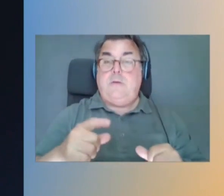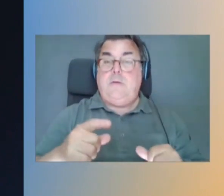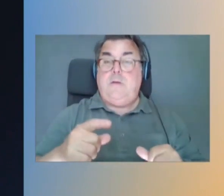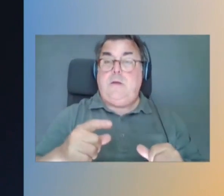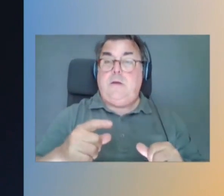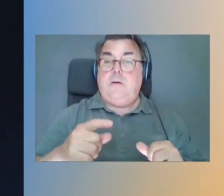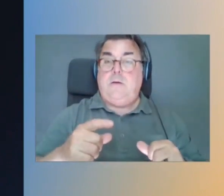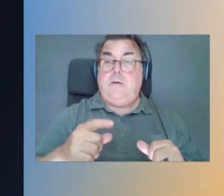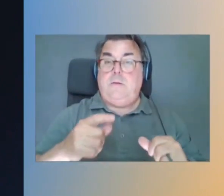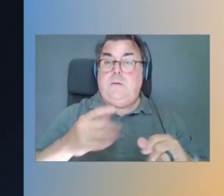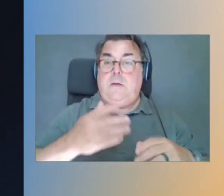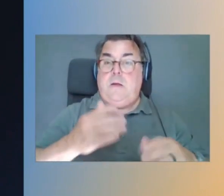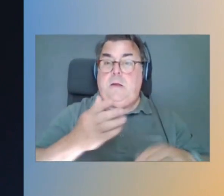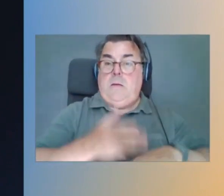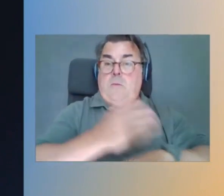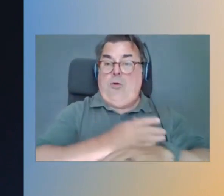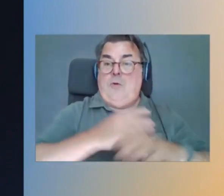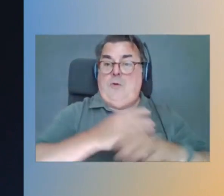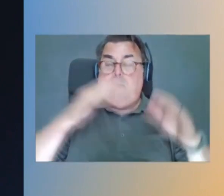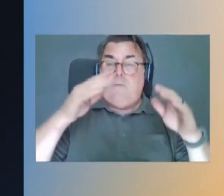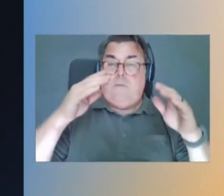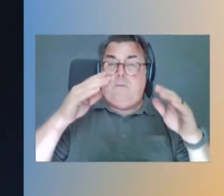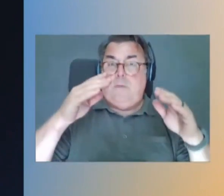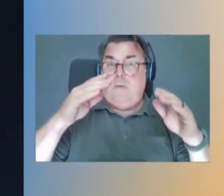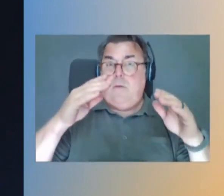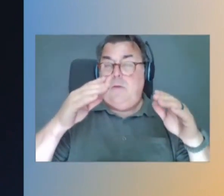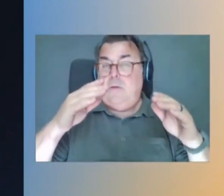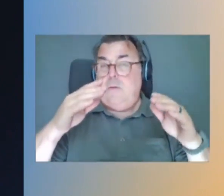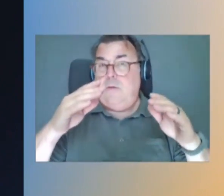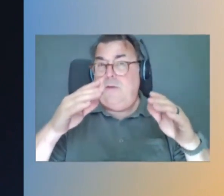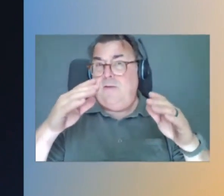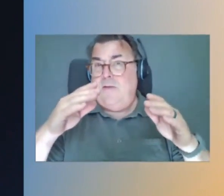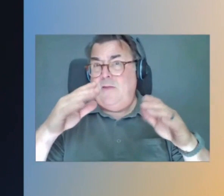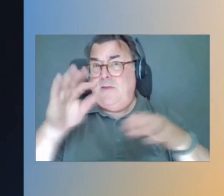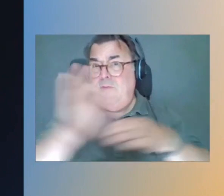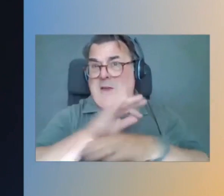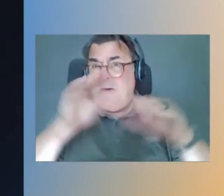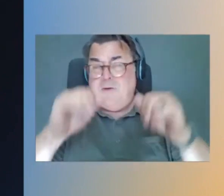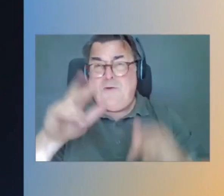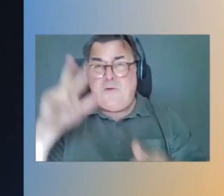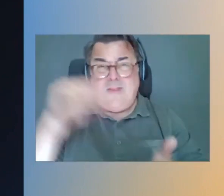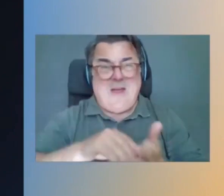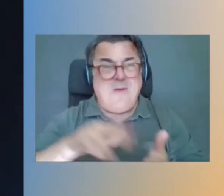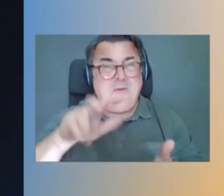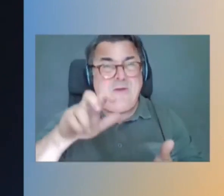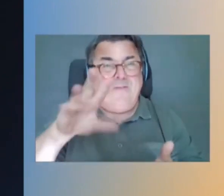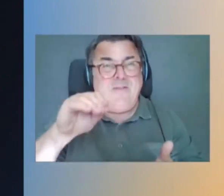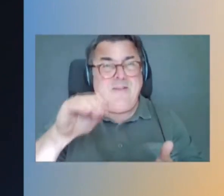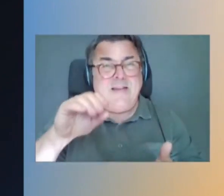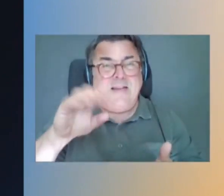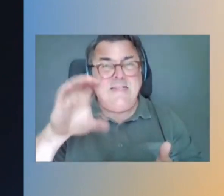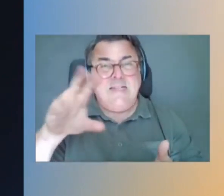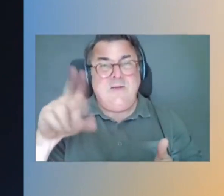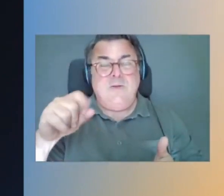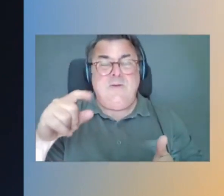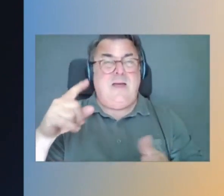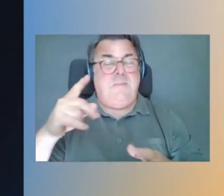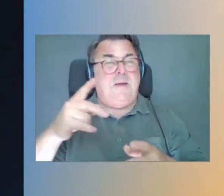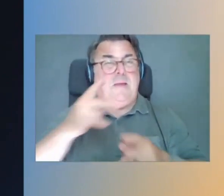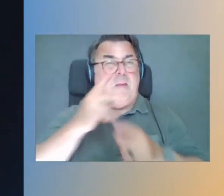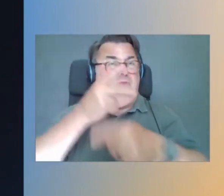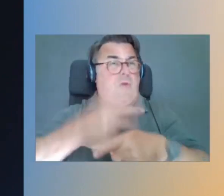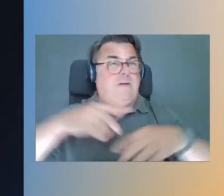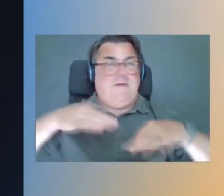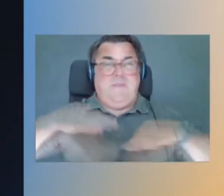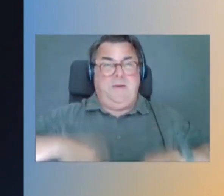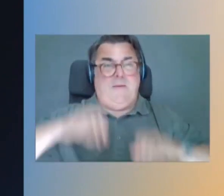workloads to 350,000 vCPUs. So imagine the scale, right? Imagine the productivity benefits, right, for sure. of that. Yeah.